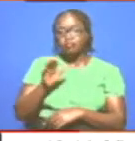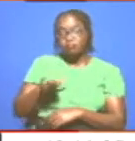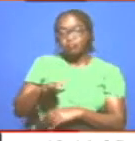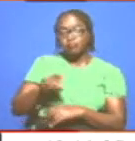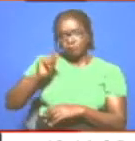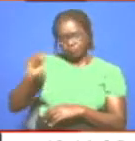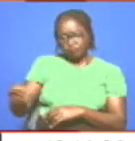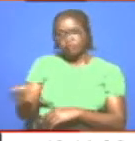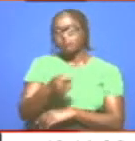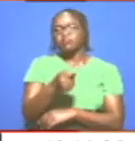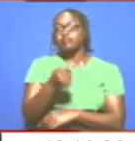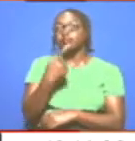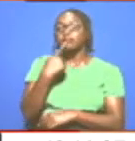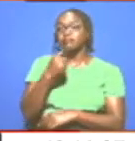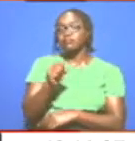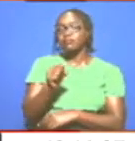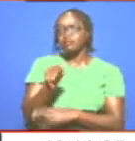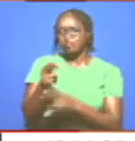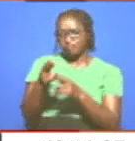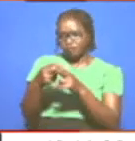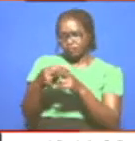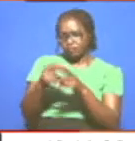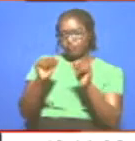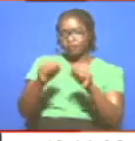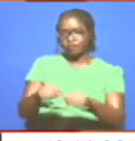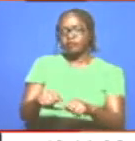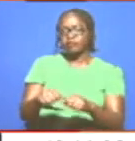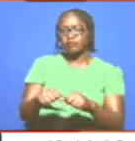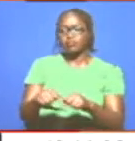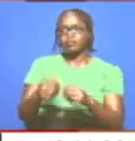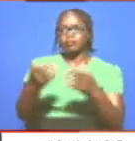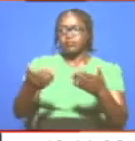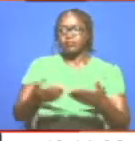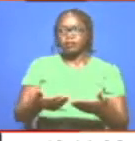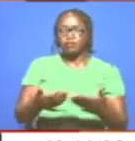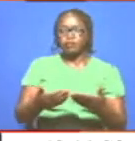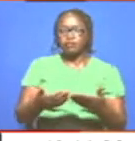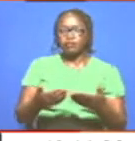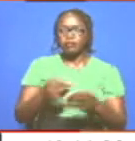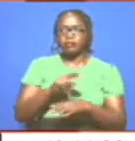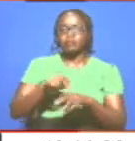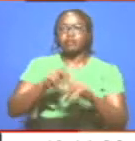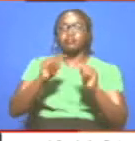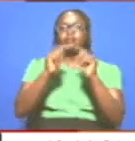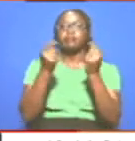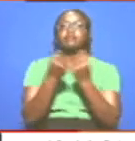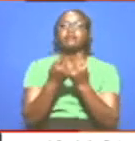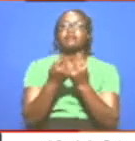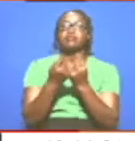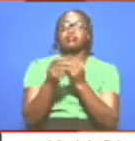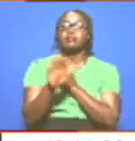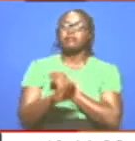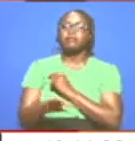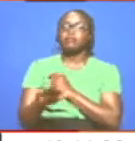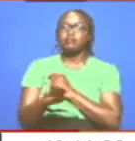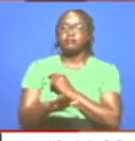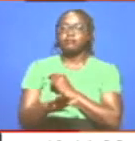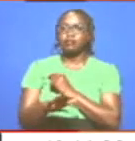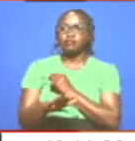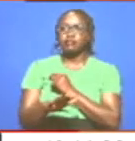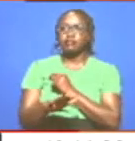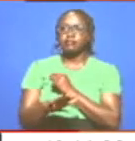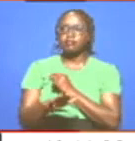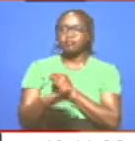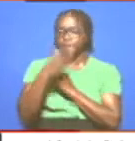so even we would like to, as soon as possible, we bring our national team into the field. Yeah, because